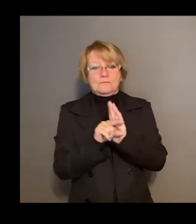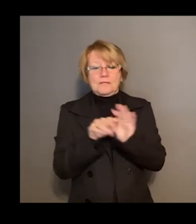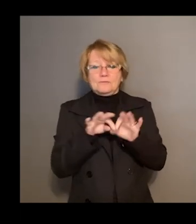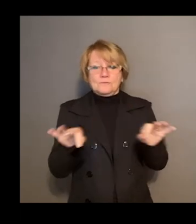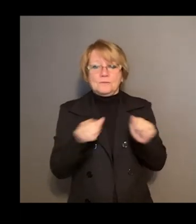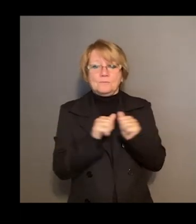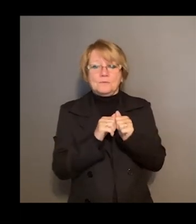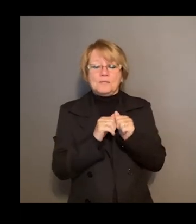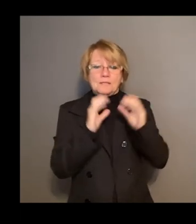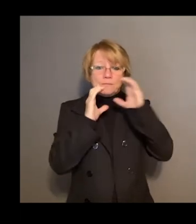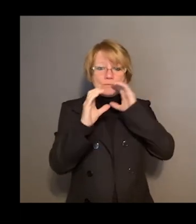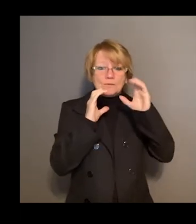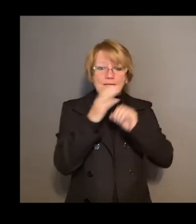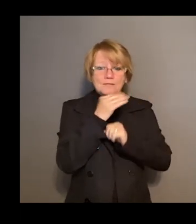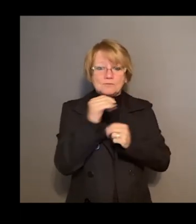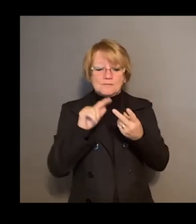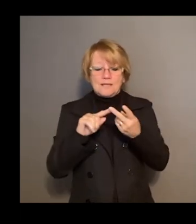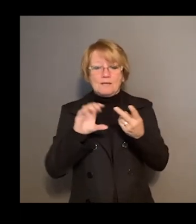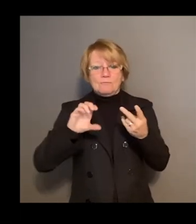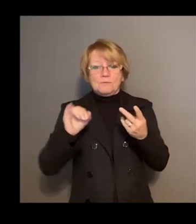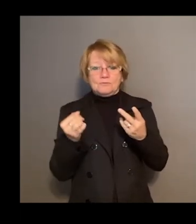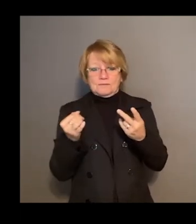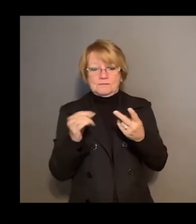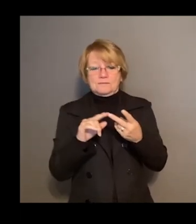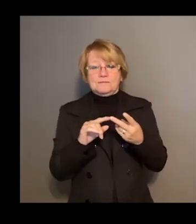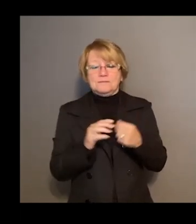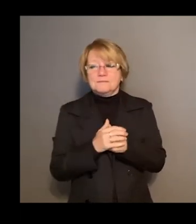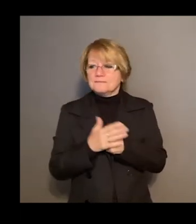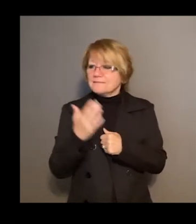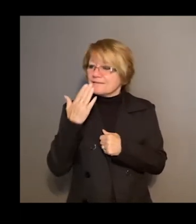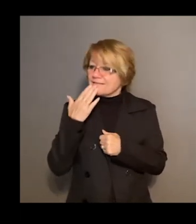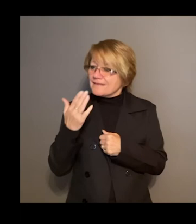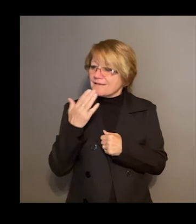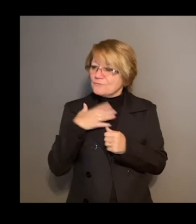my undergraduate in communications and criminal justice.